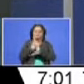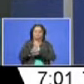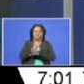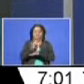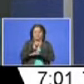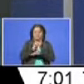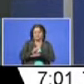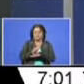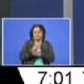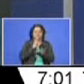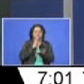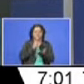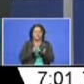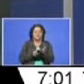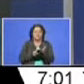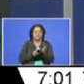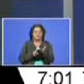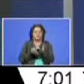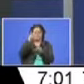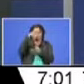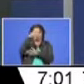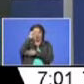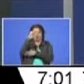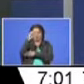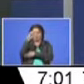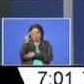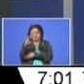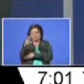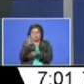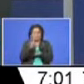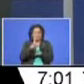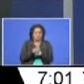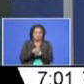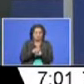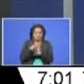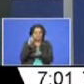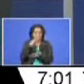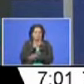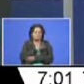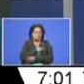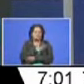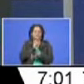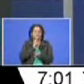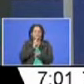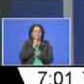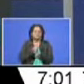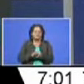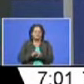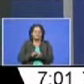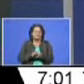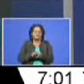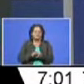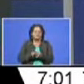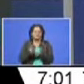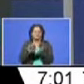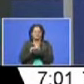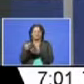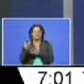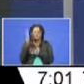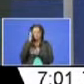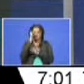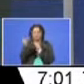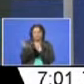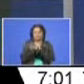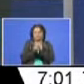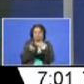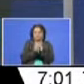Report. Topping the news tonight, Prime Minister Dr. the Most Honorable Hubert Minnis confirming to our news team that he will meet with members of